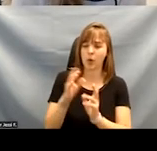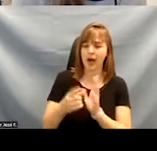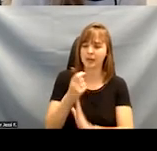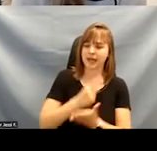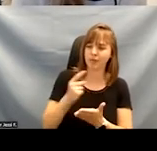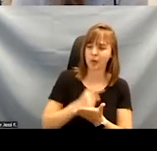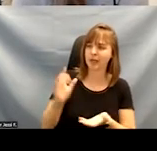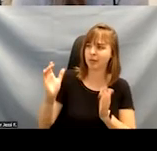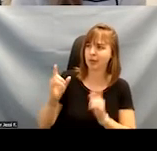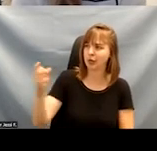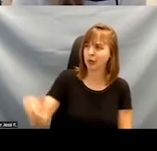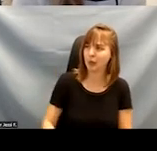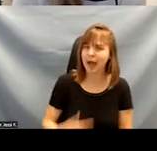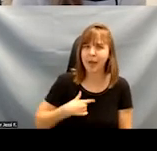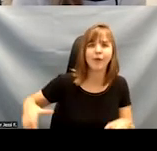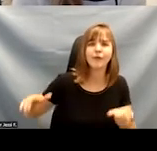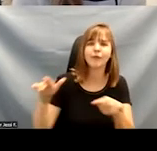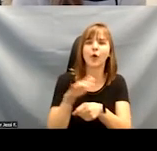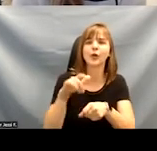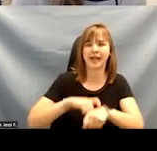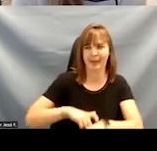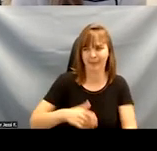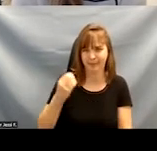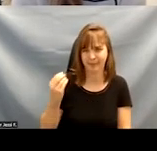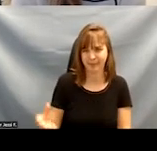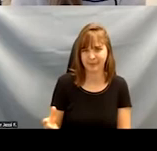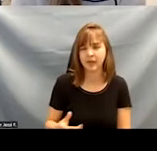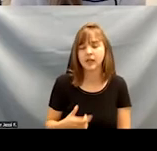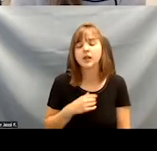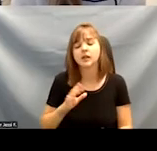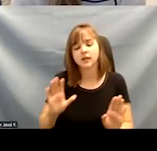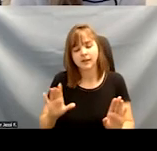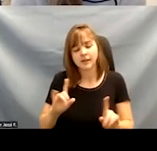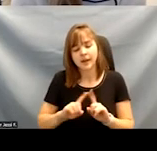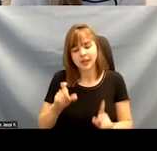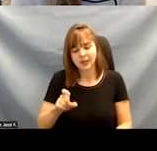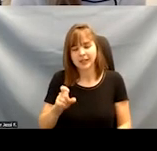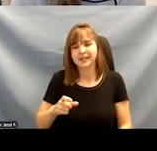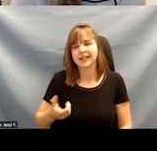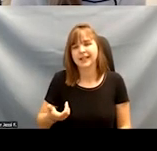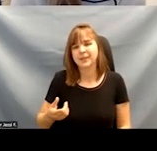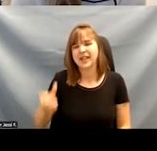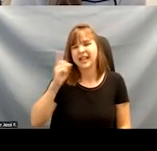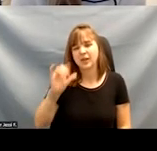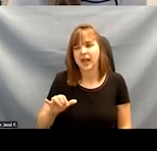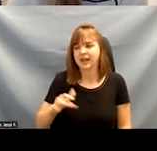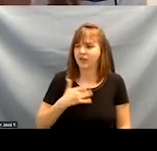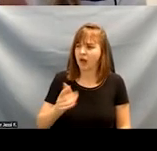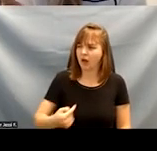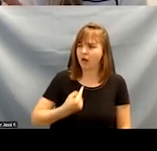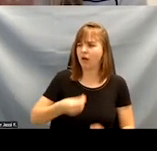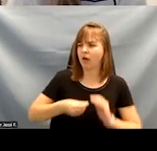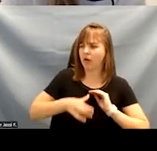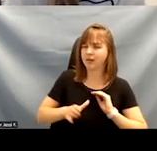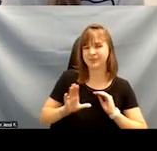you know, and so there's certain situations like that where at the end of the day, though, you kind of have to have tough skin, you know, and then you just got to toss